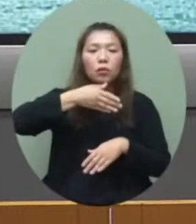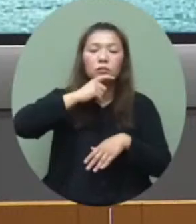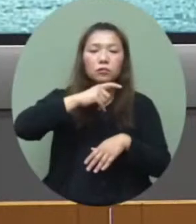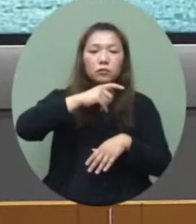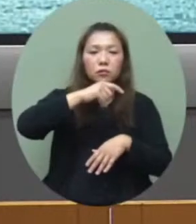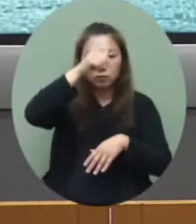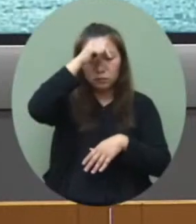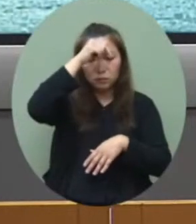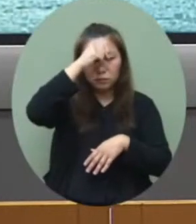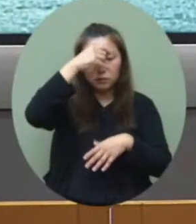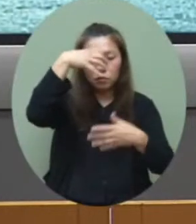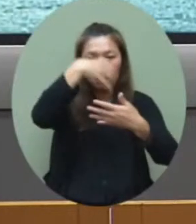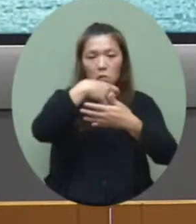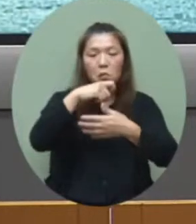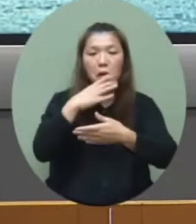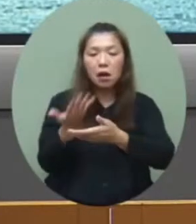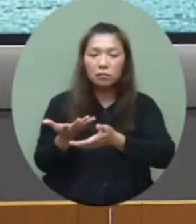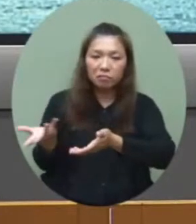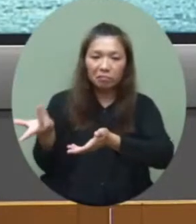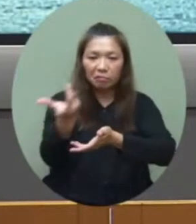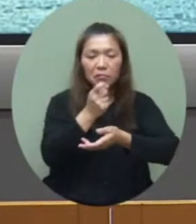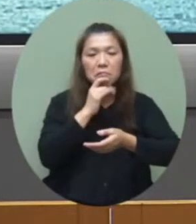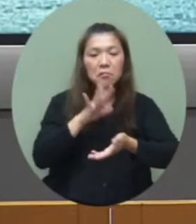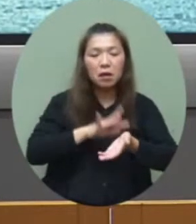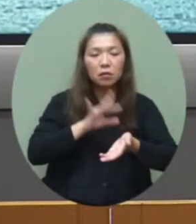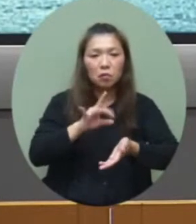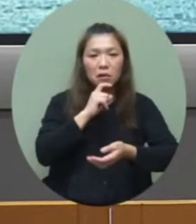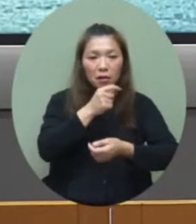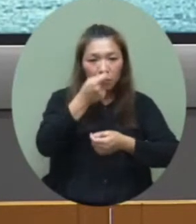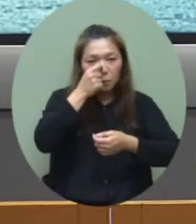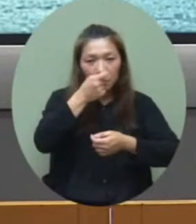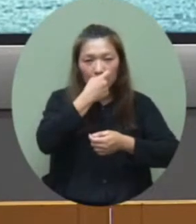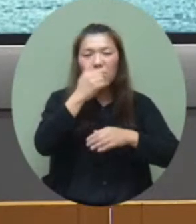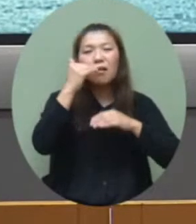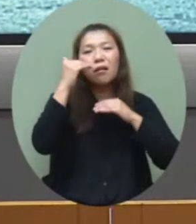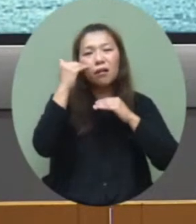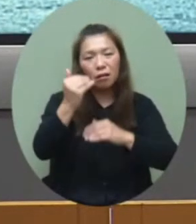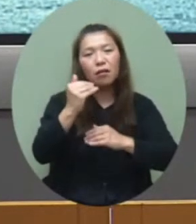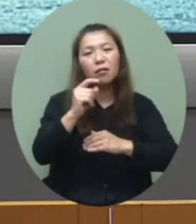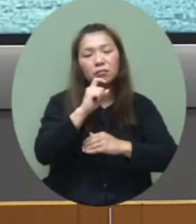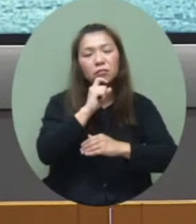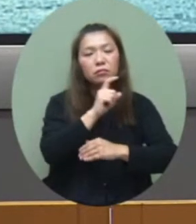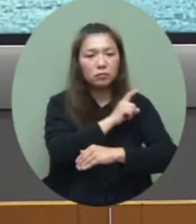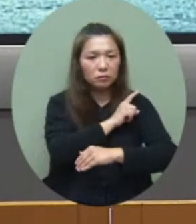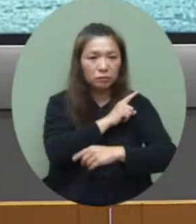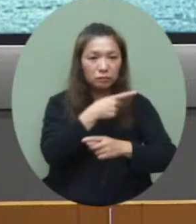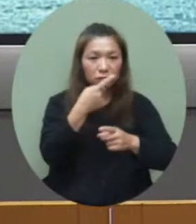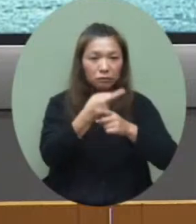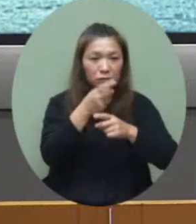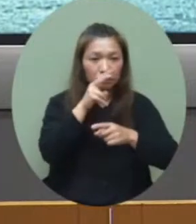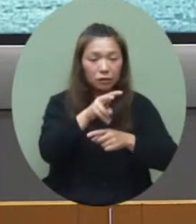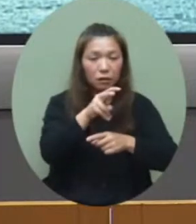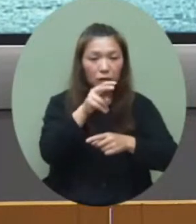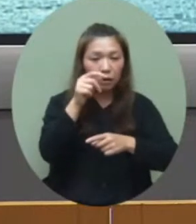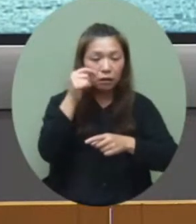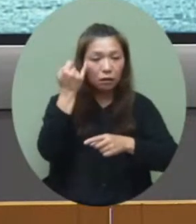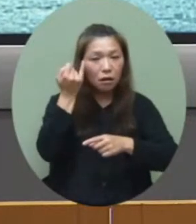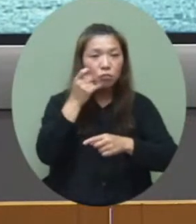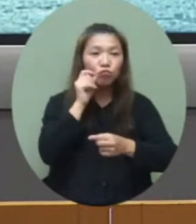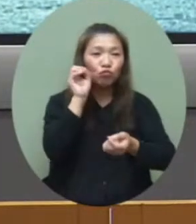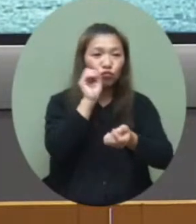that they would bring the virus back to the care homes. As you know, our AT is subject to a number of